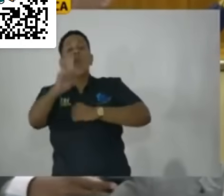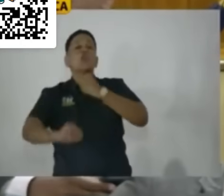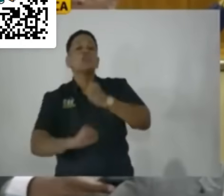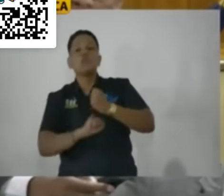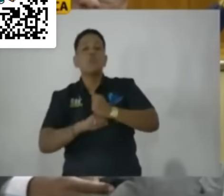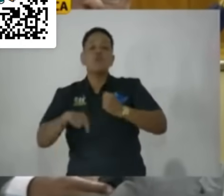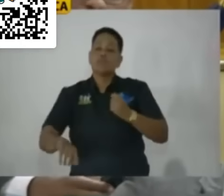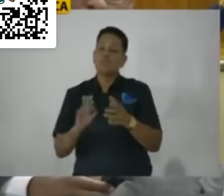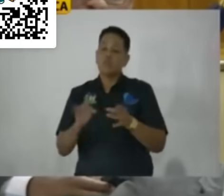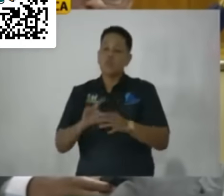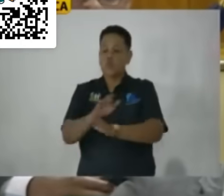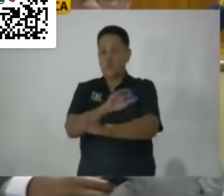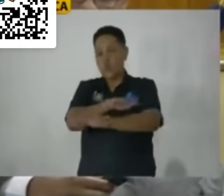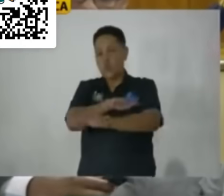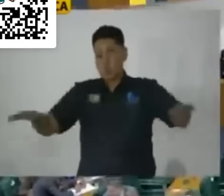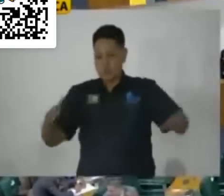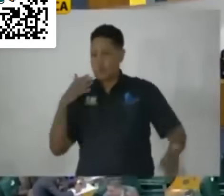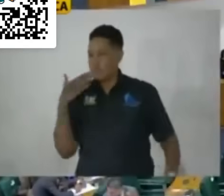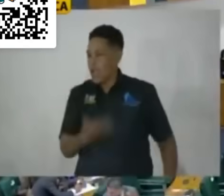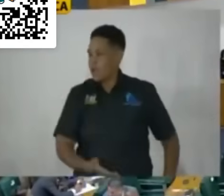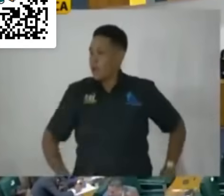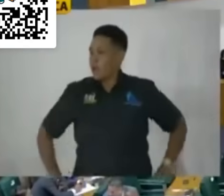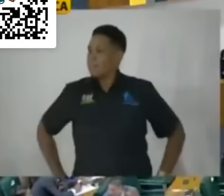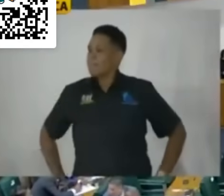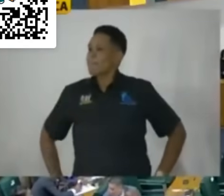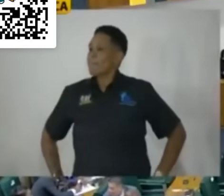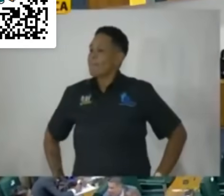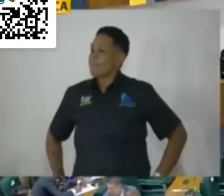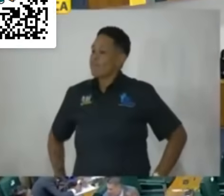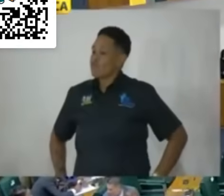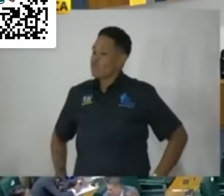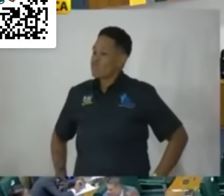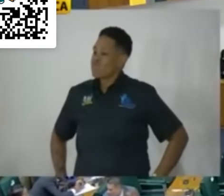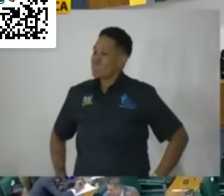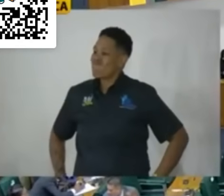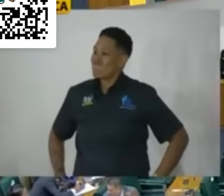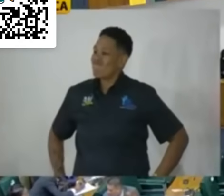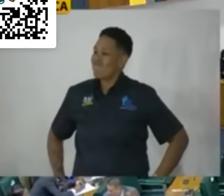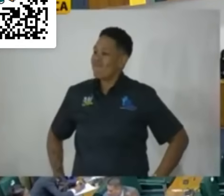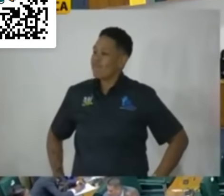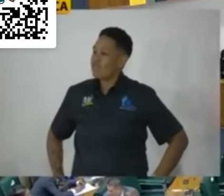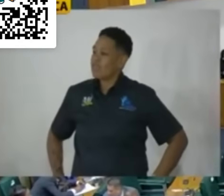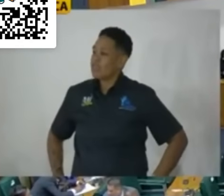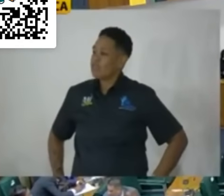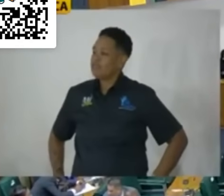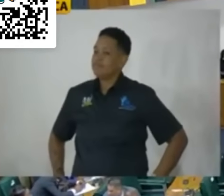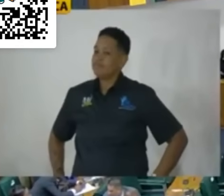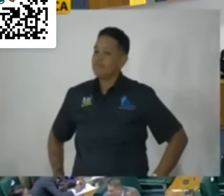this motion. Thank you. Member